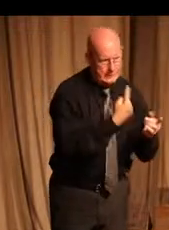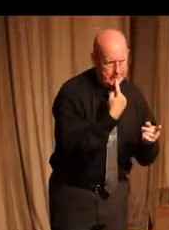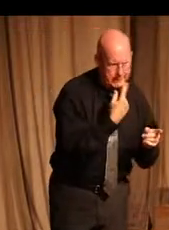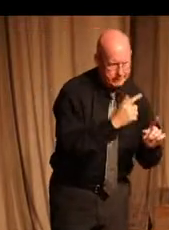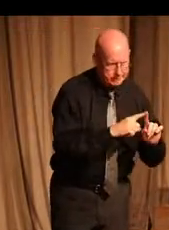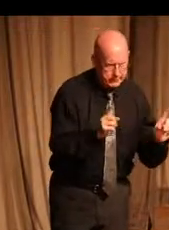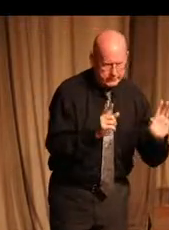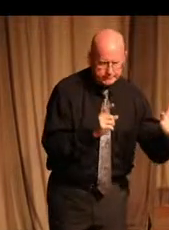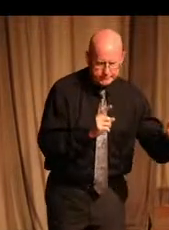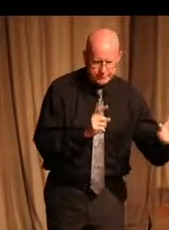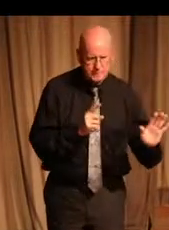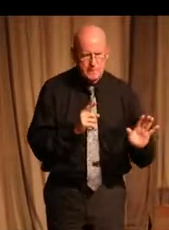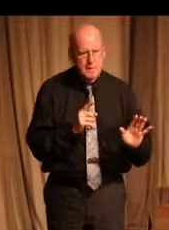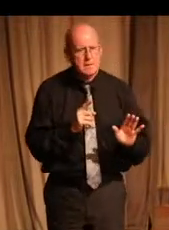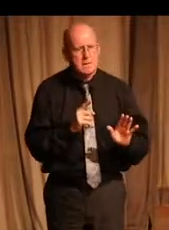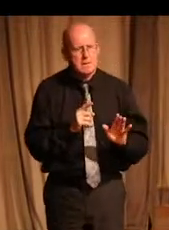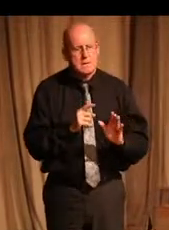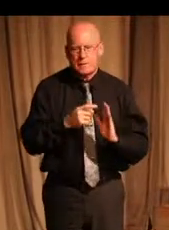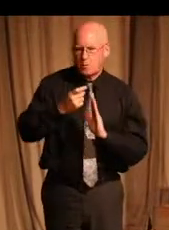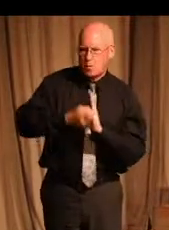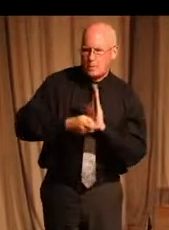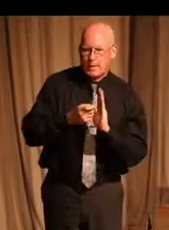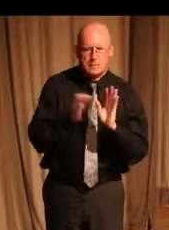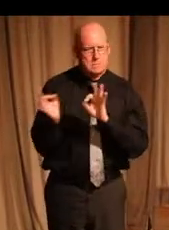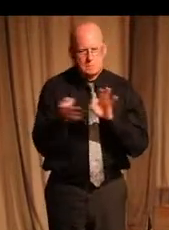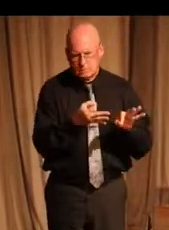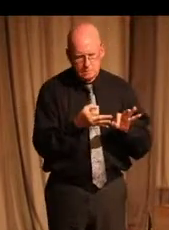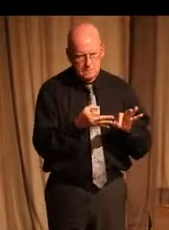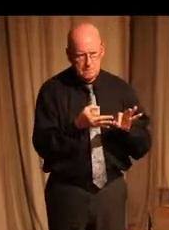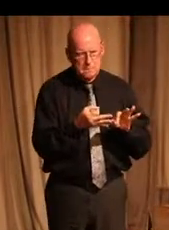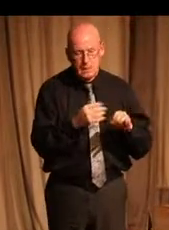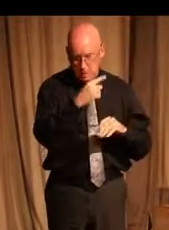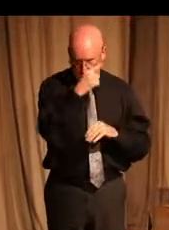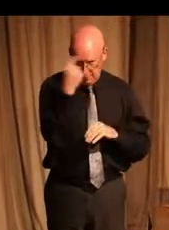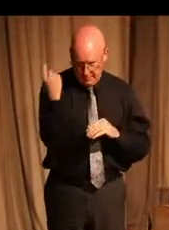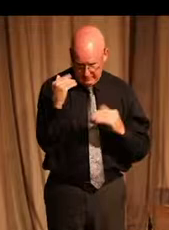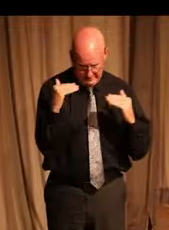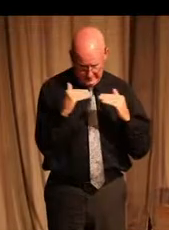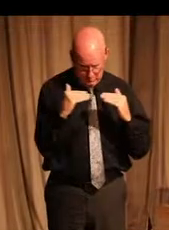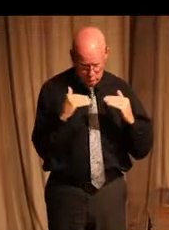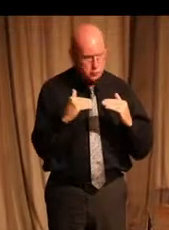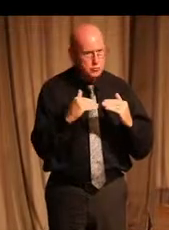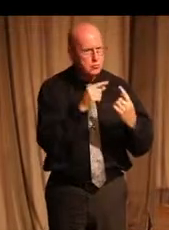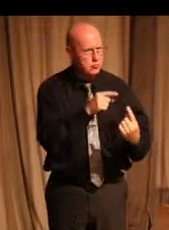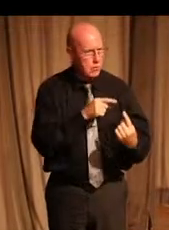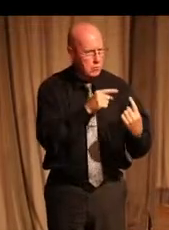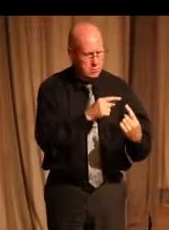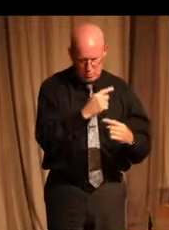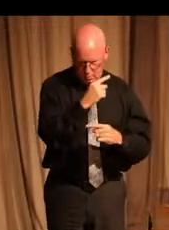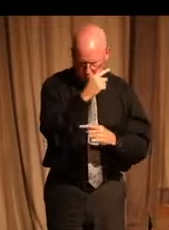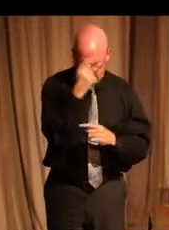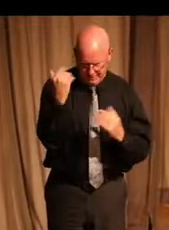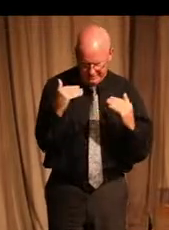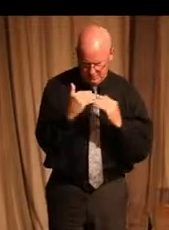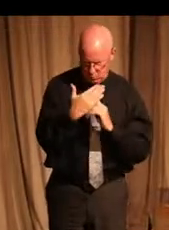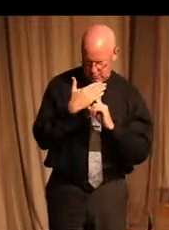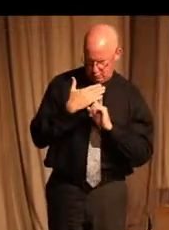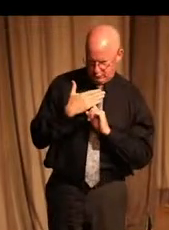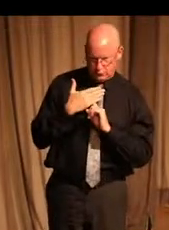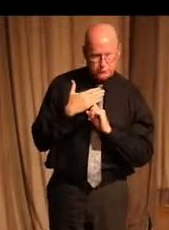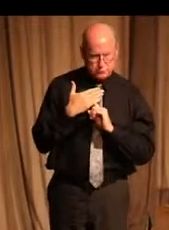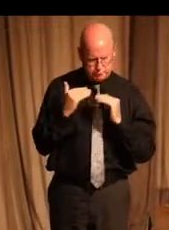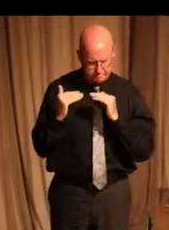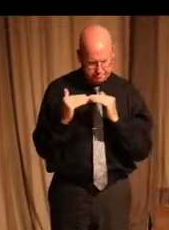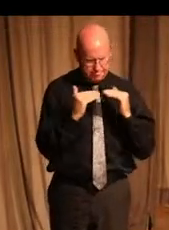but the default, right, to equate Blackness with struggle, to equate Blackness with oppression,